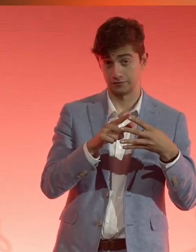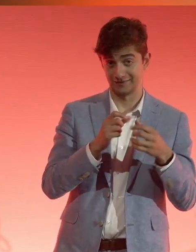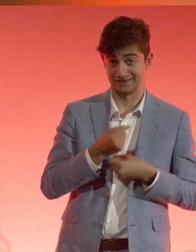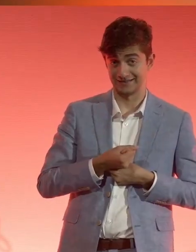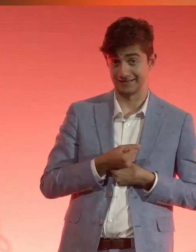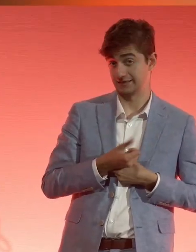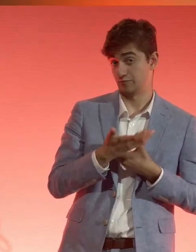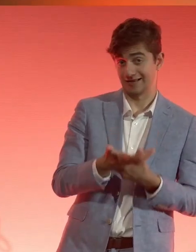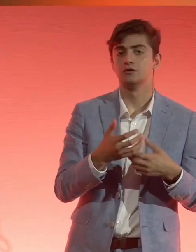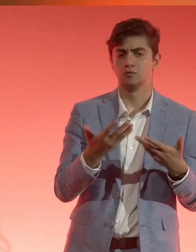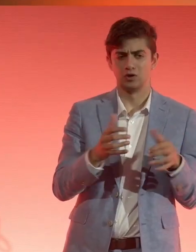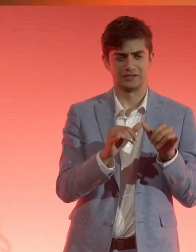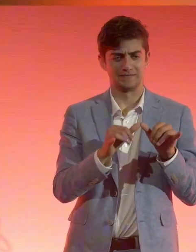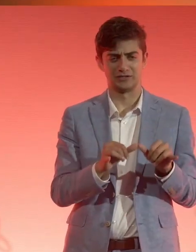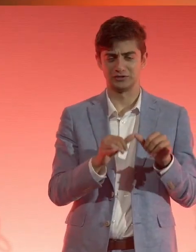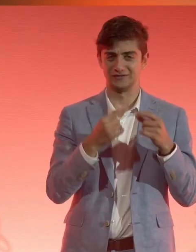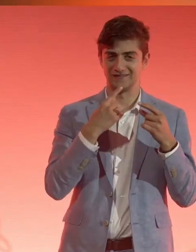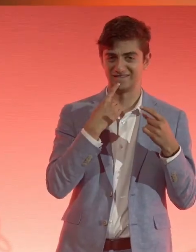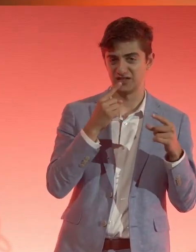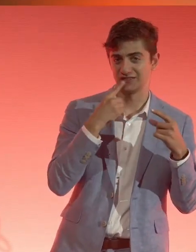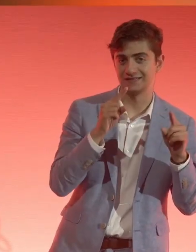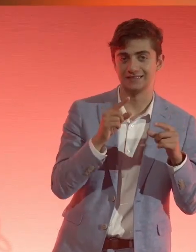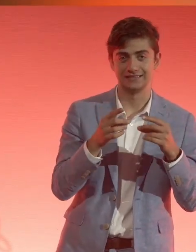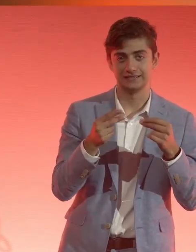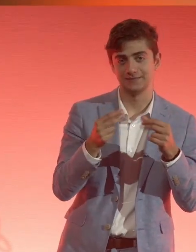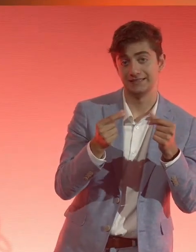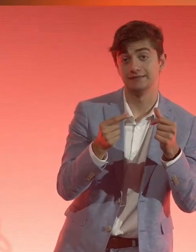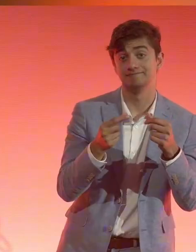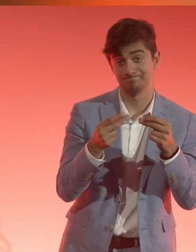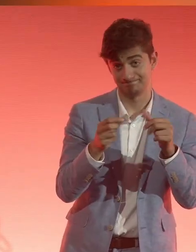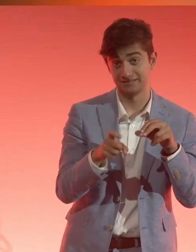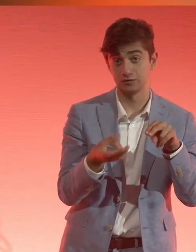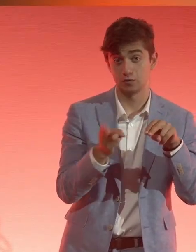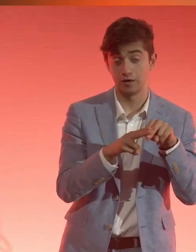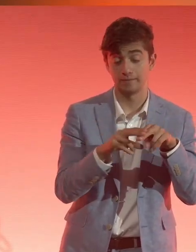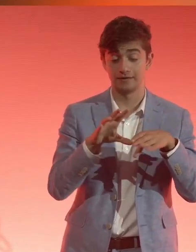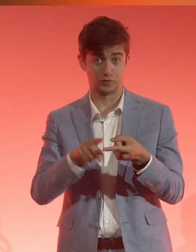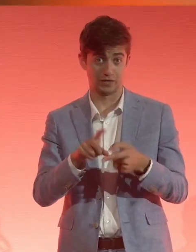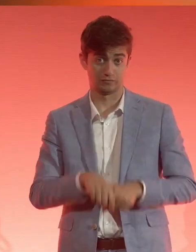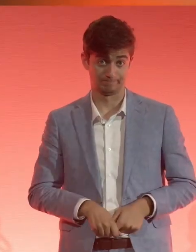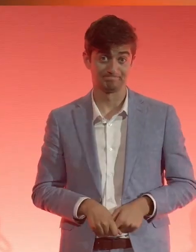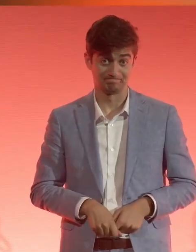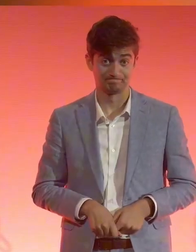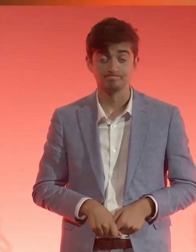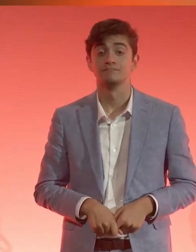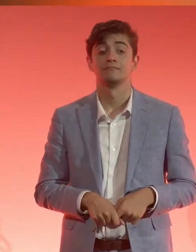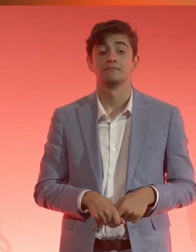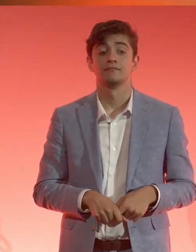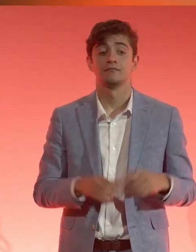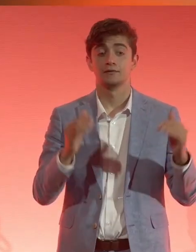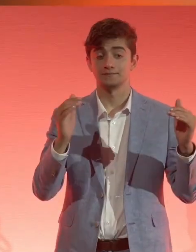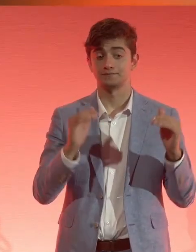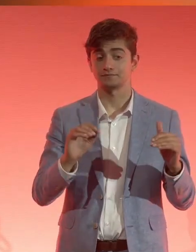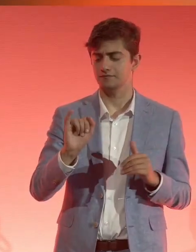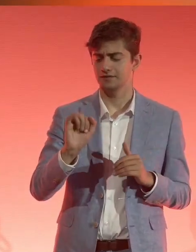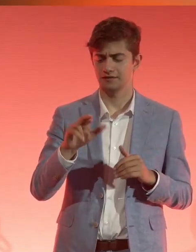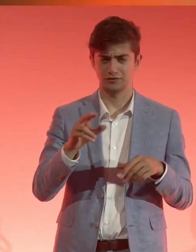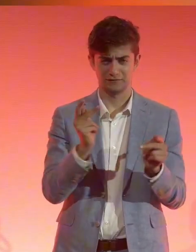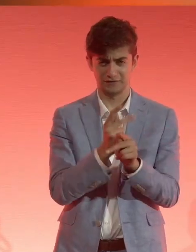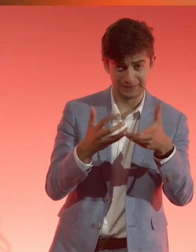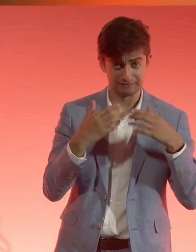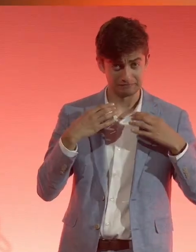you measure efficiency. Your content speed has to go up. Your content cost has to go down. And within Tailor, you measure engagement.